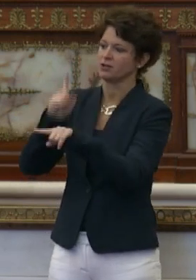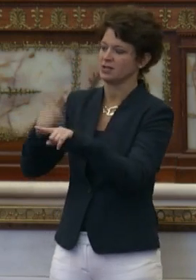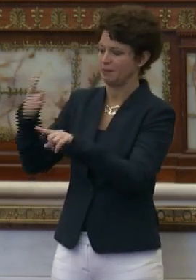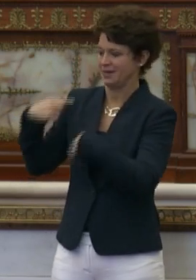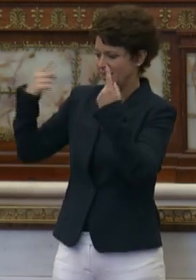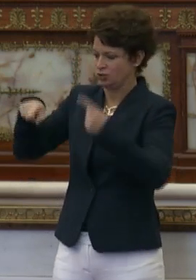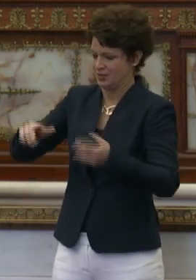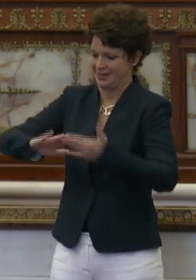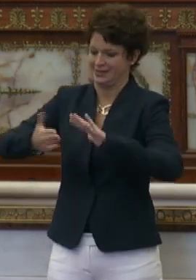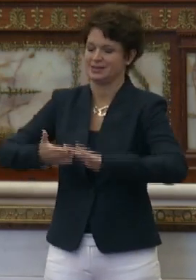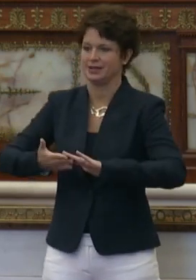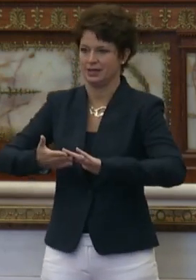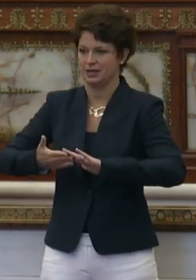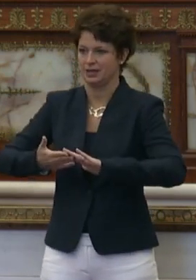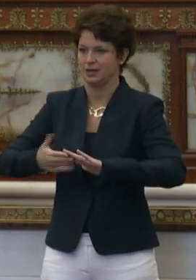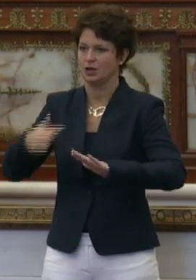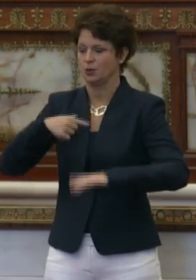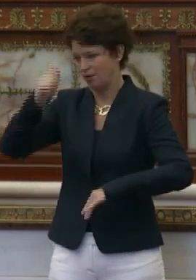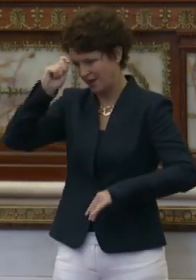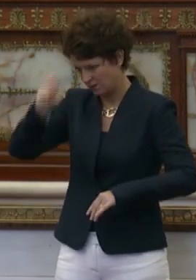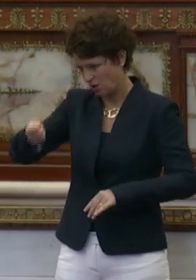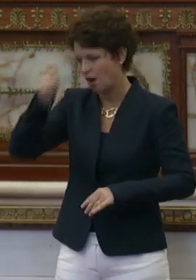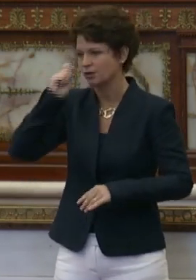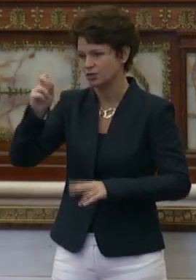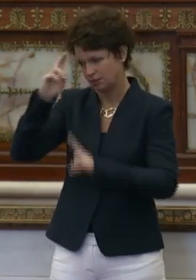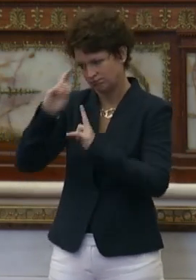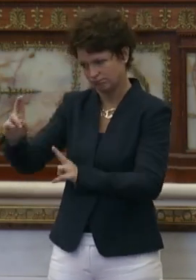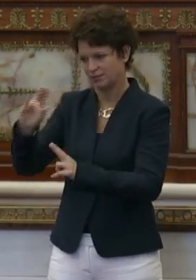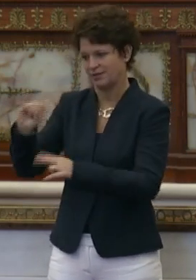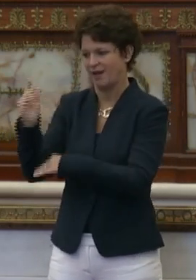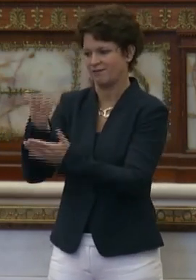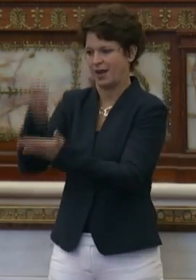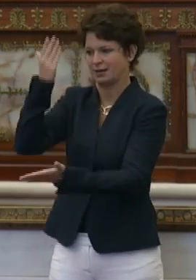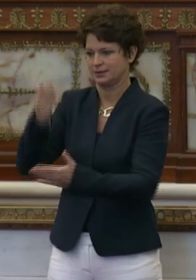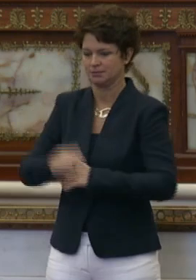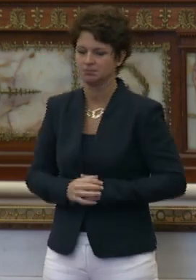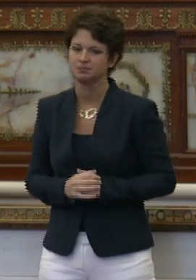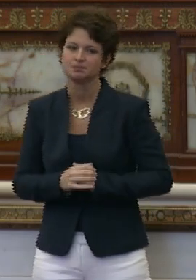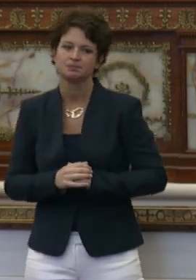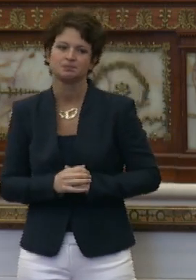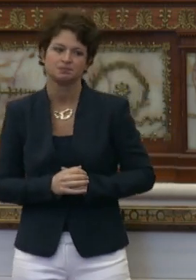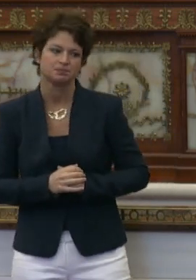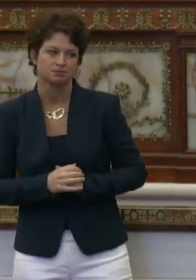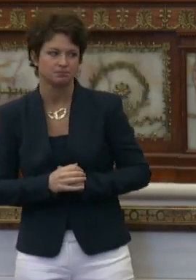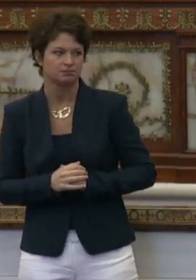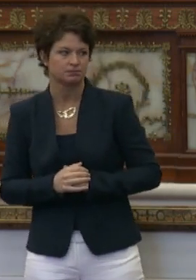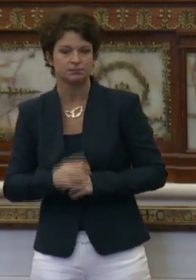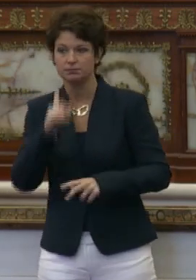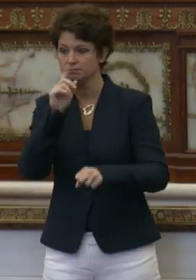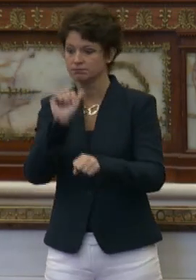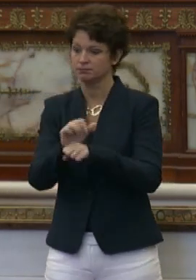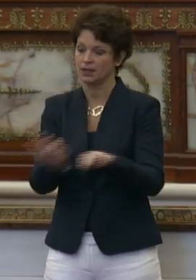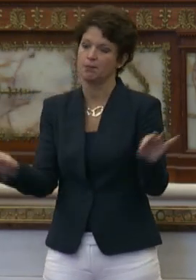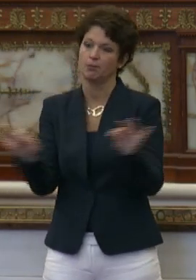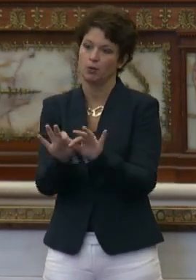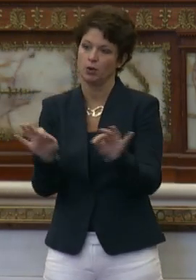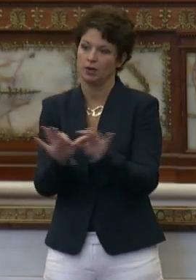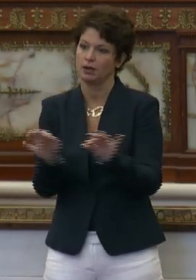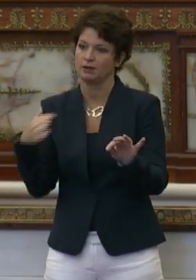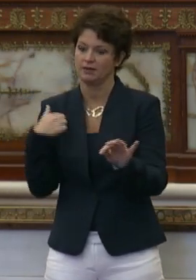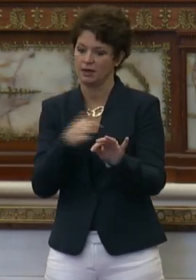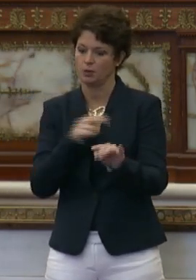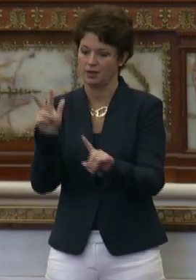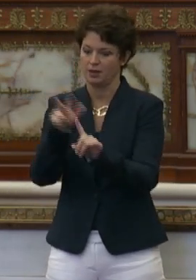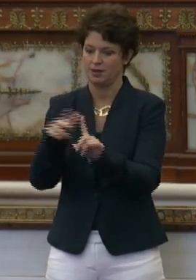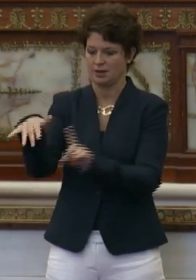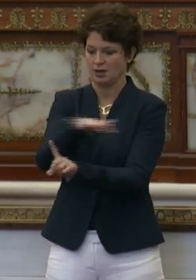this city, we are actually acknowledging that fact. It's important that we put in